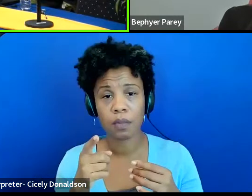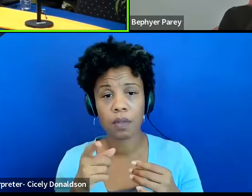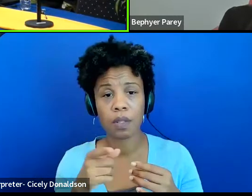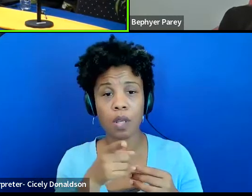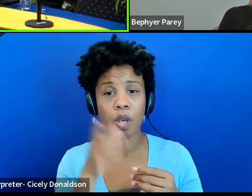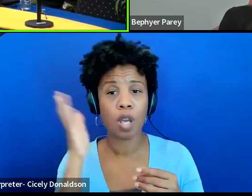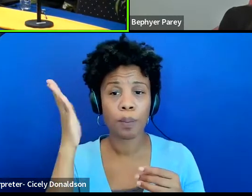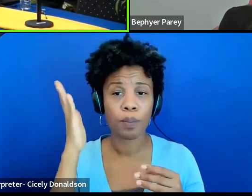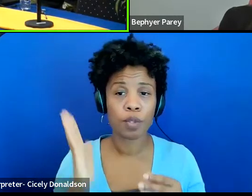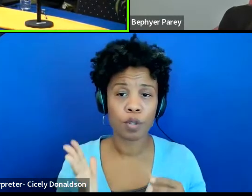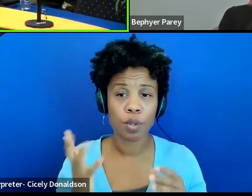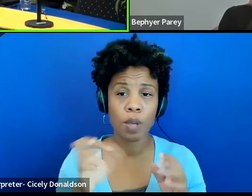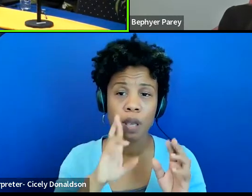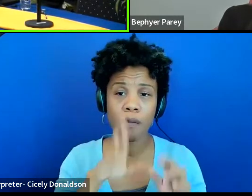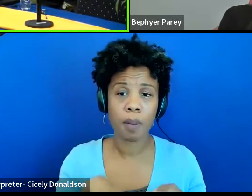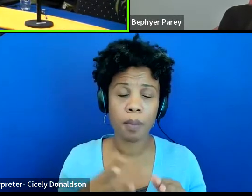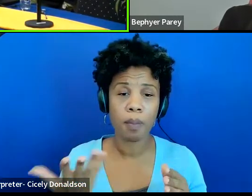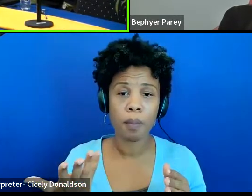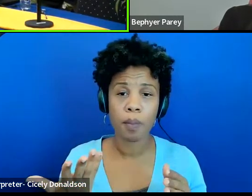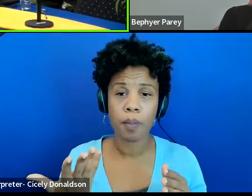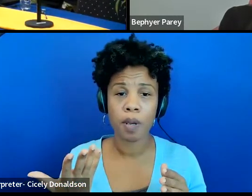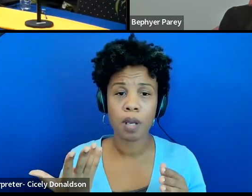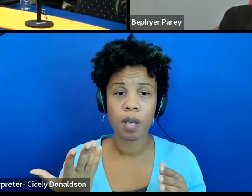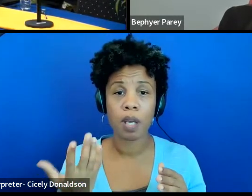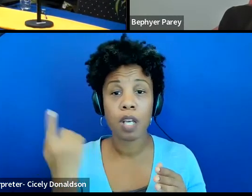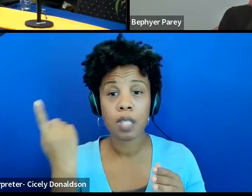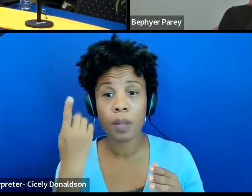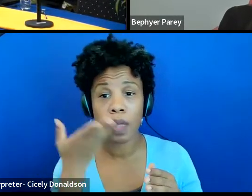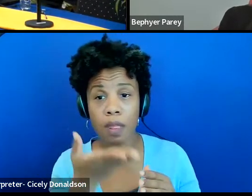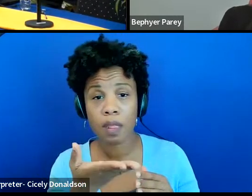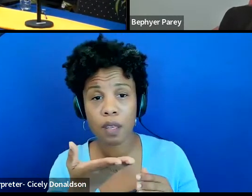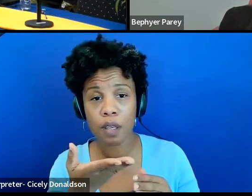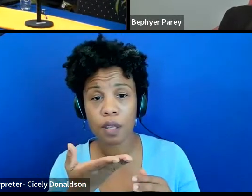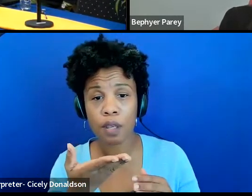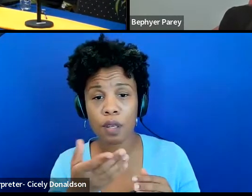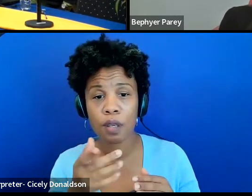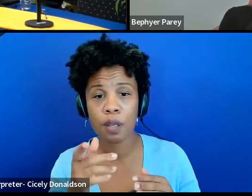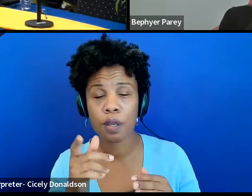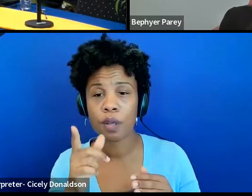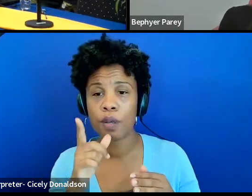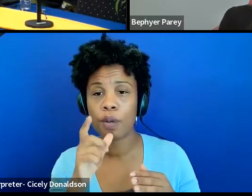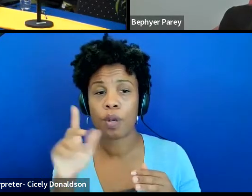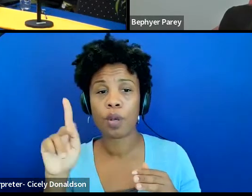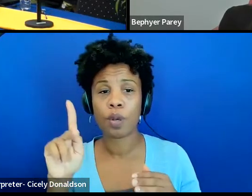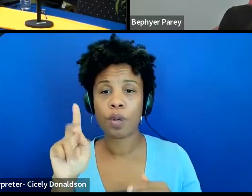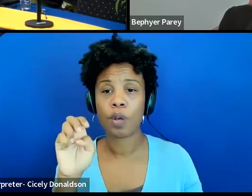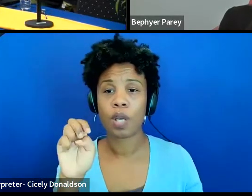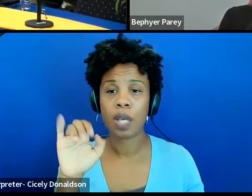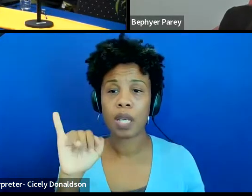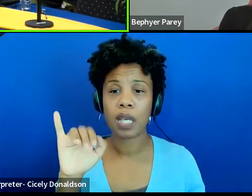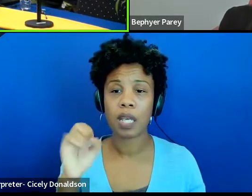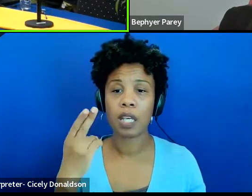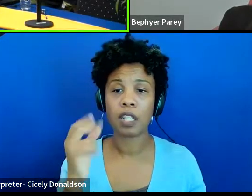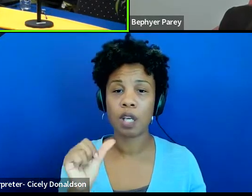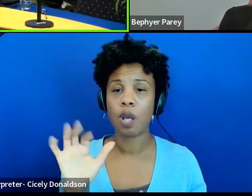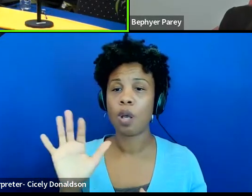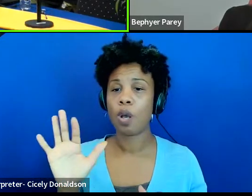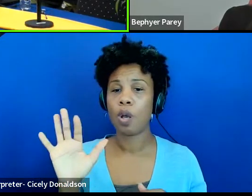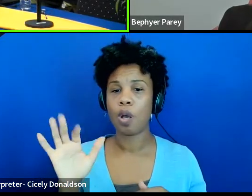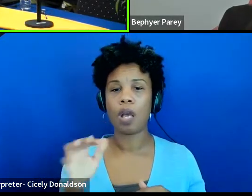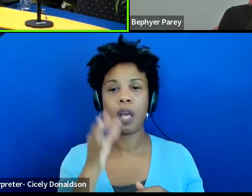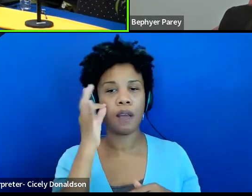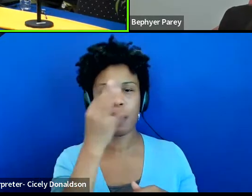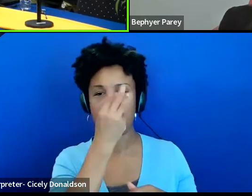presenters want to respond to? There's somebody? Yeah, but Oh, Keisha. You want to respond